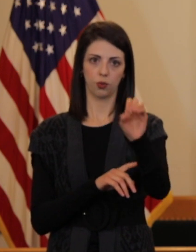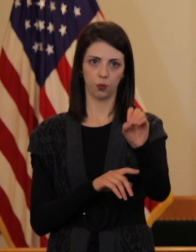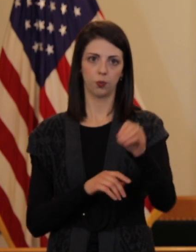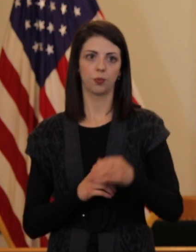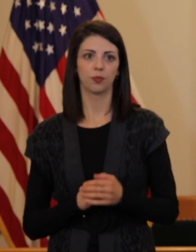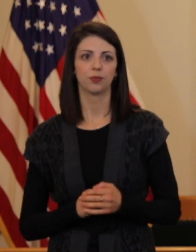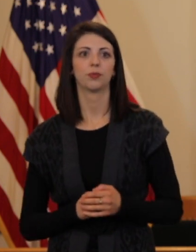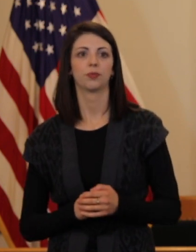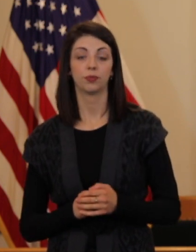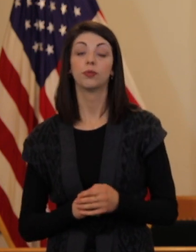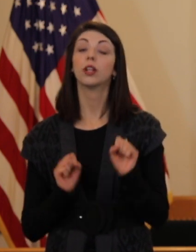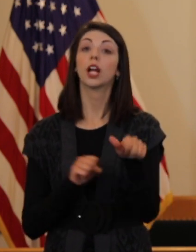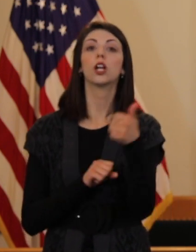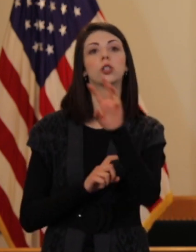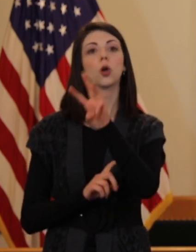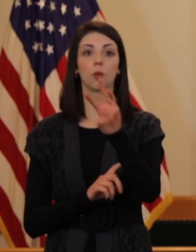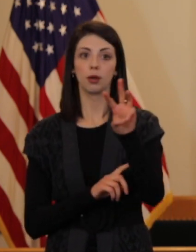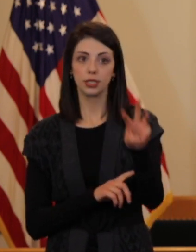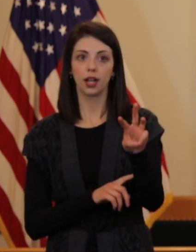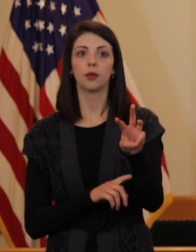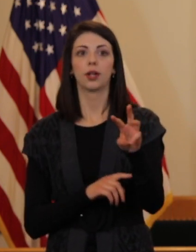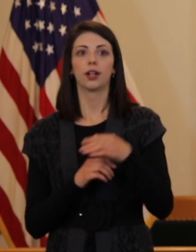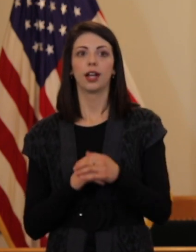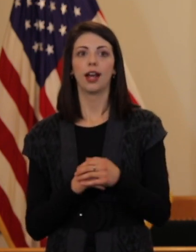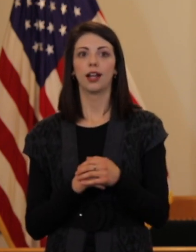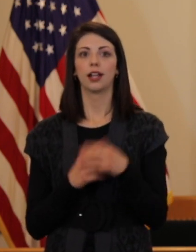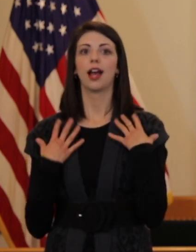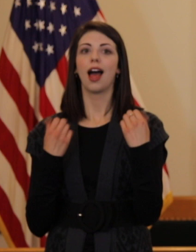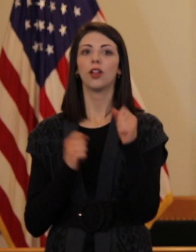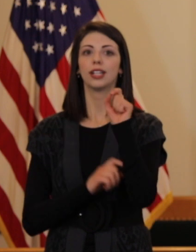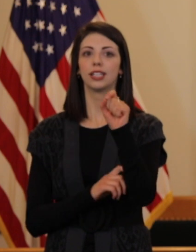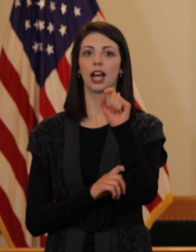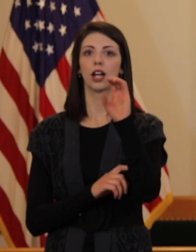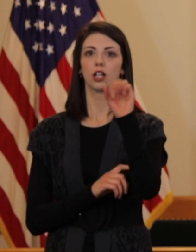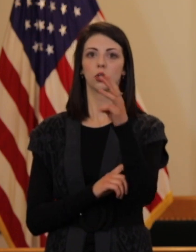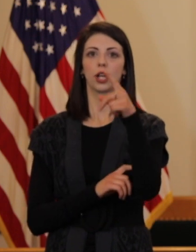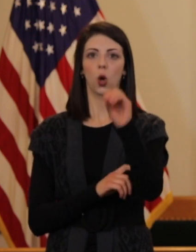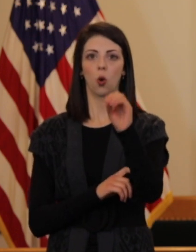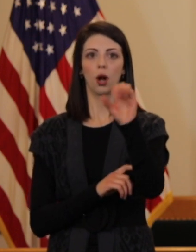315-349-3330. Visit the Health Department's COVID-19 webpage at